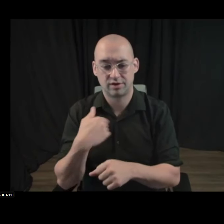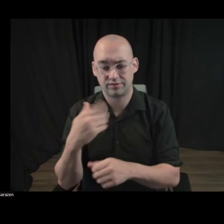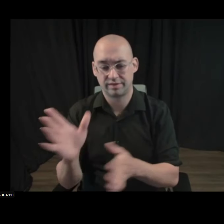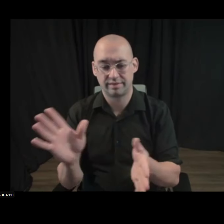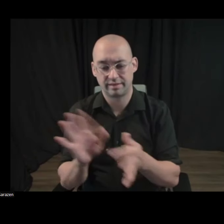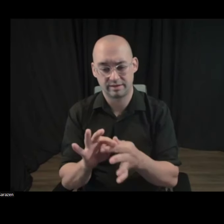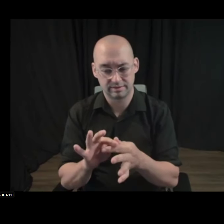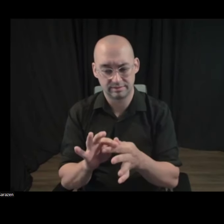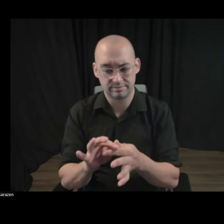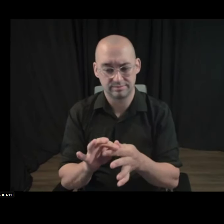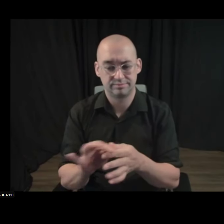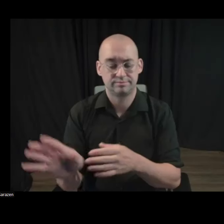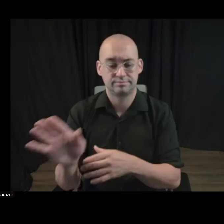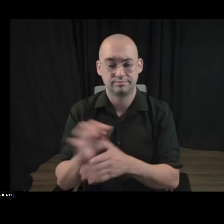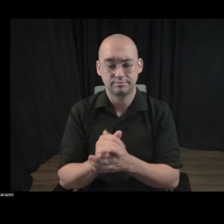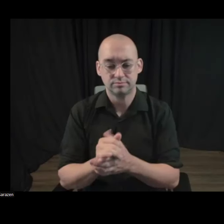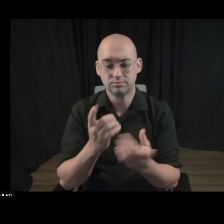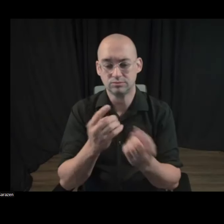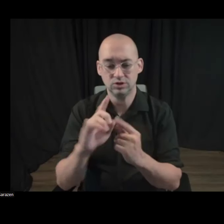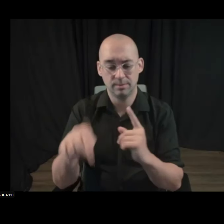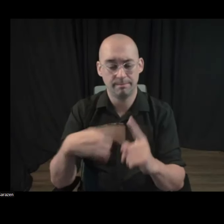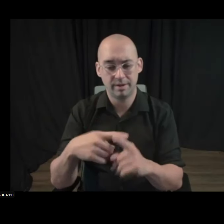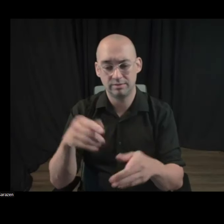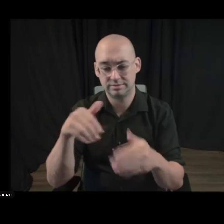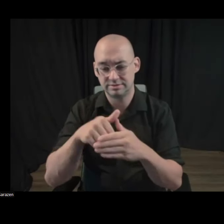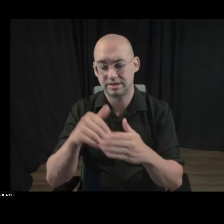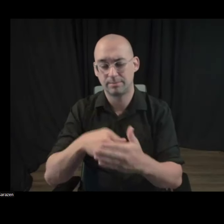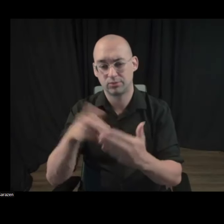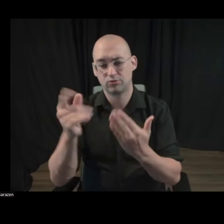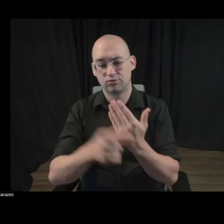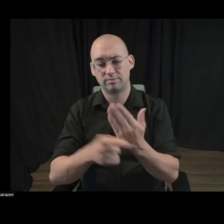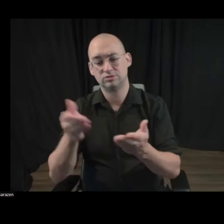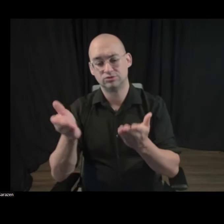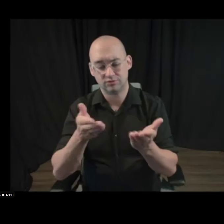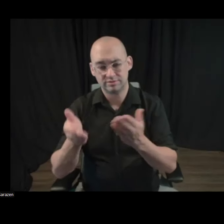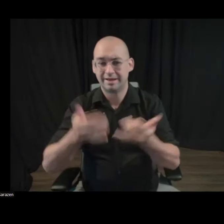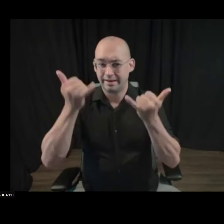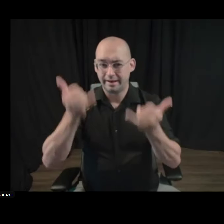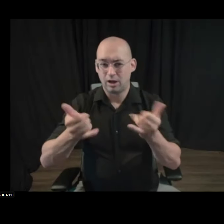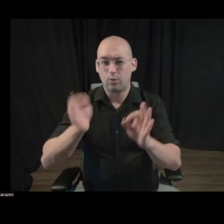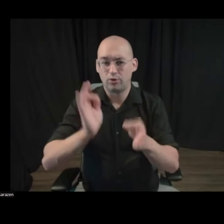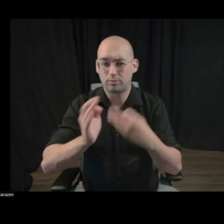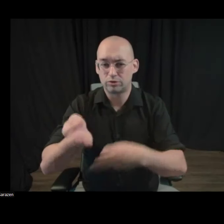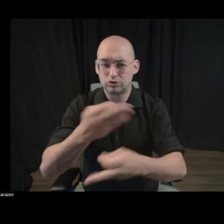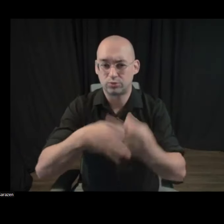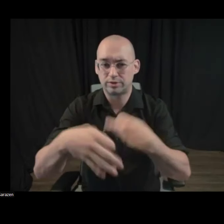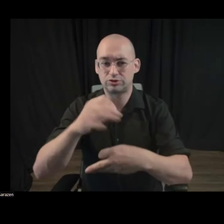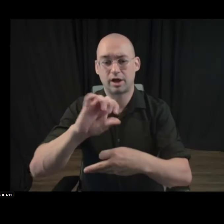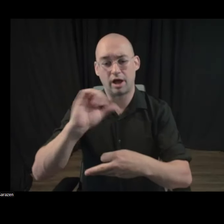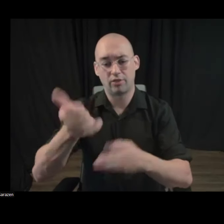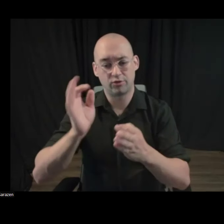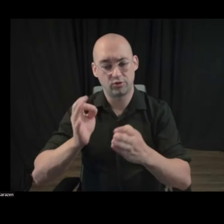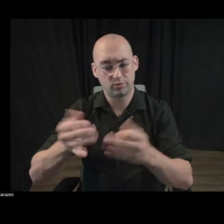we're doing about core programs and services, interstate funding formula, and the process for designating